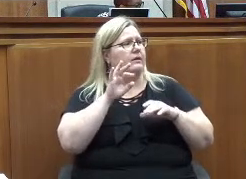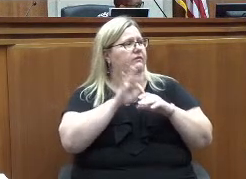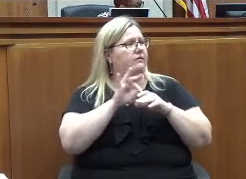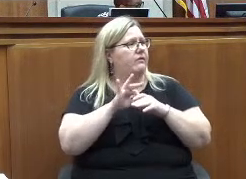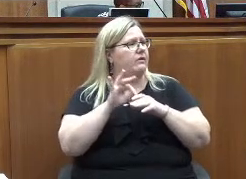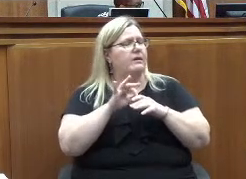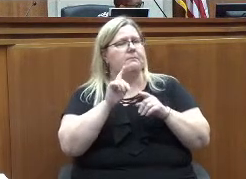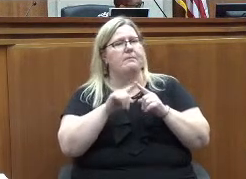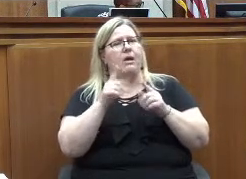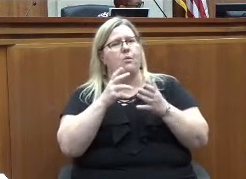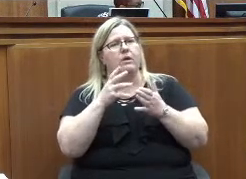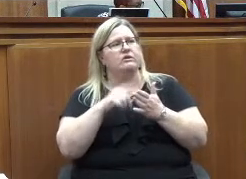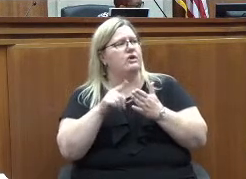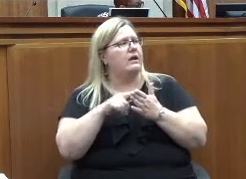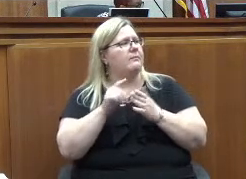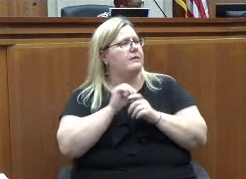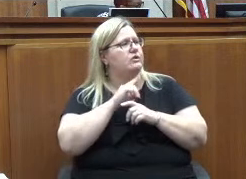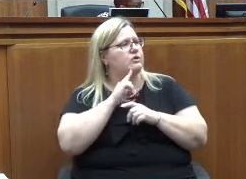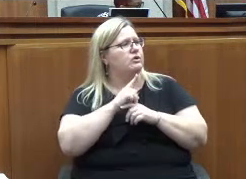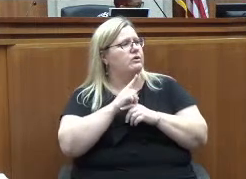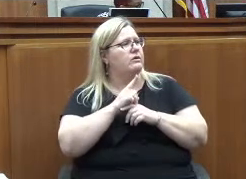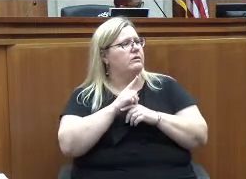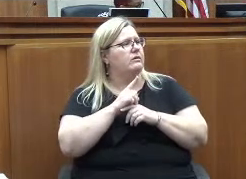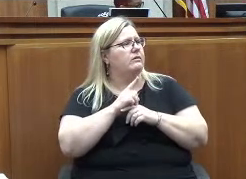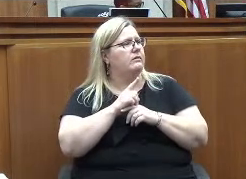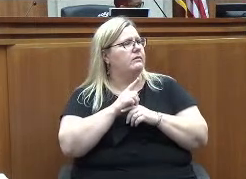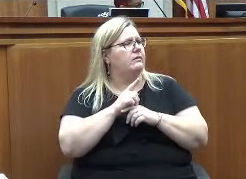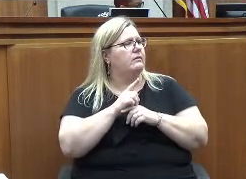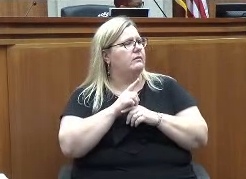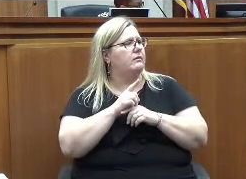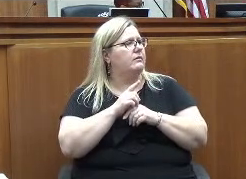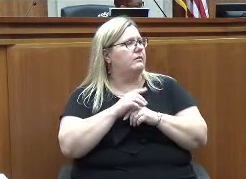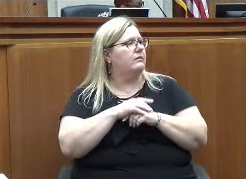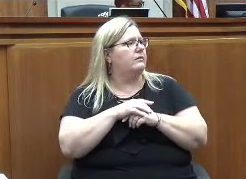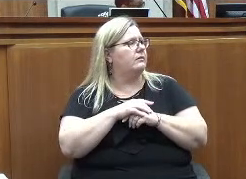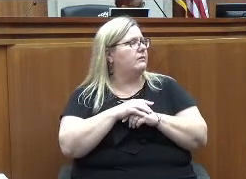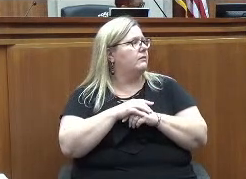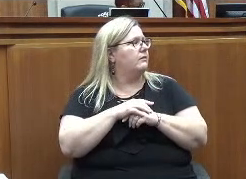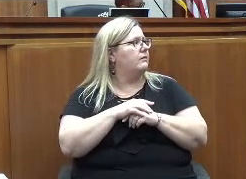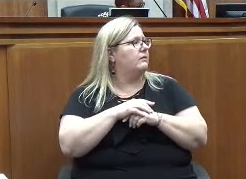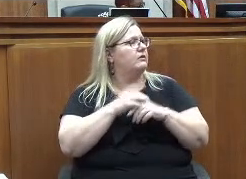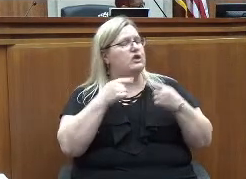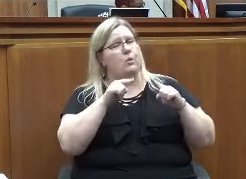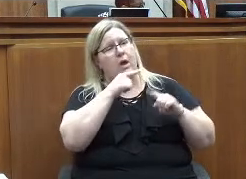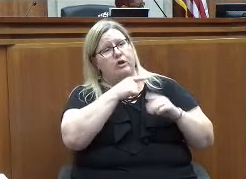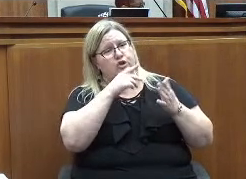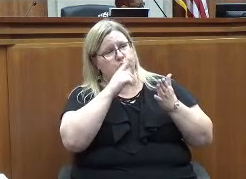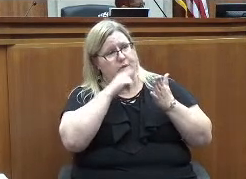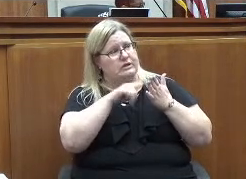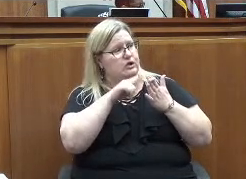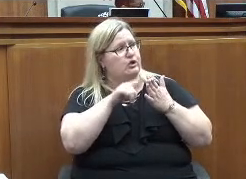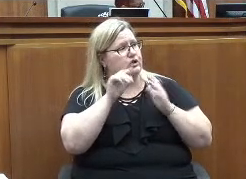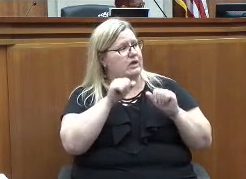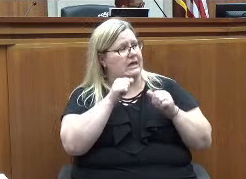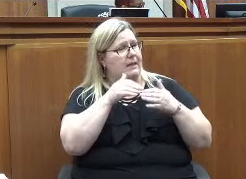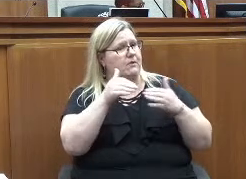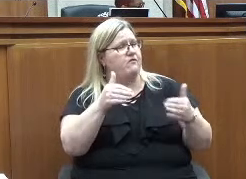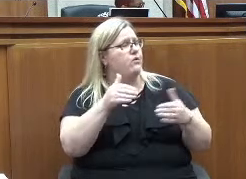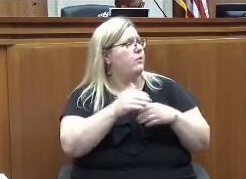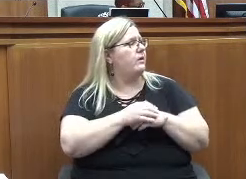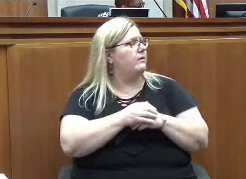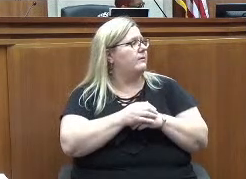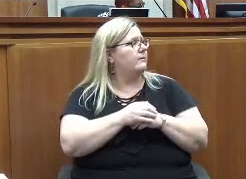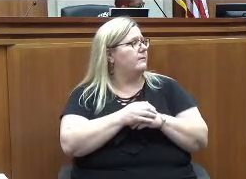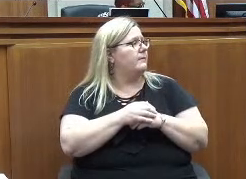there's a public comment on the agenda item that the board amends. We need the item. While you're researching, we can move forward with the motion and the